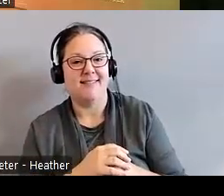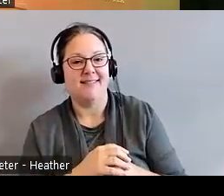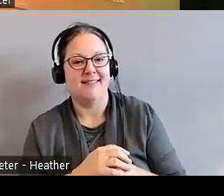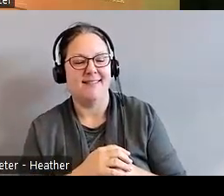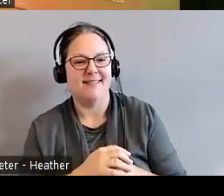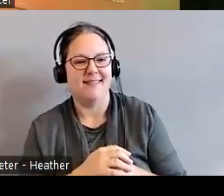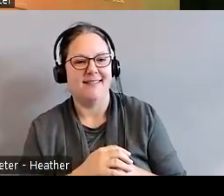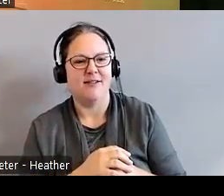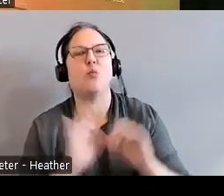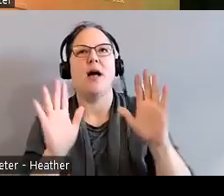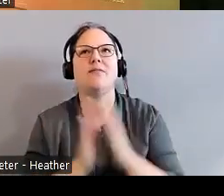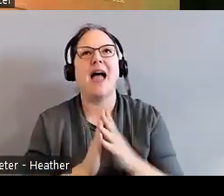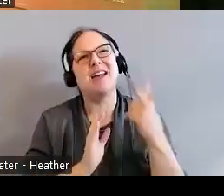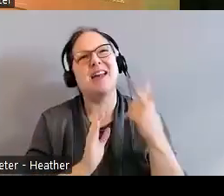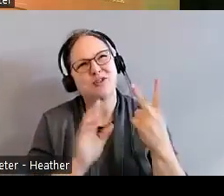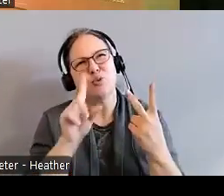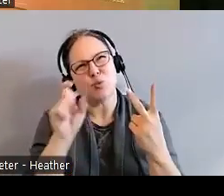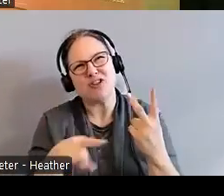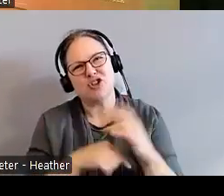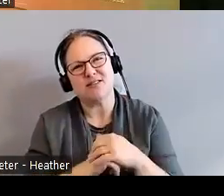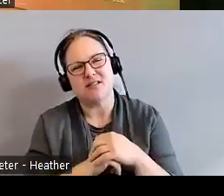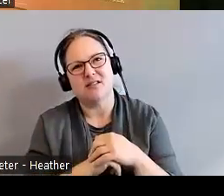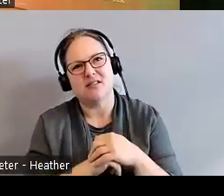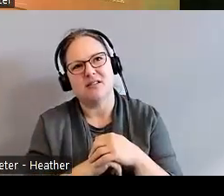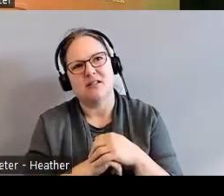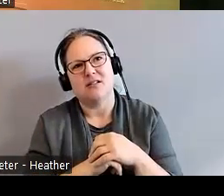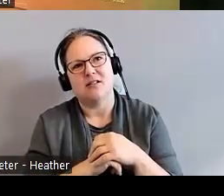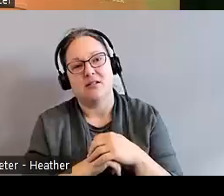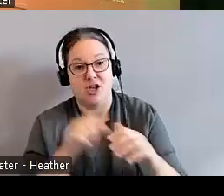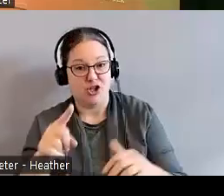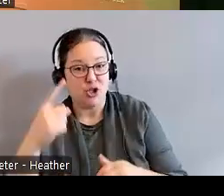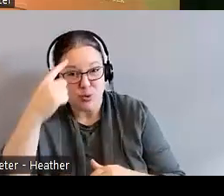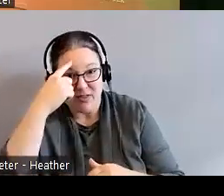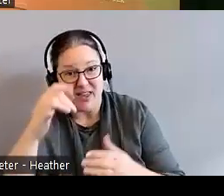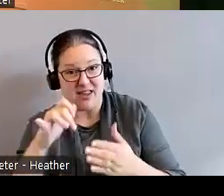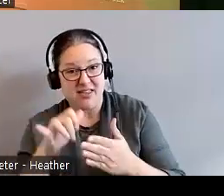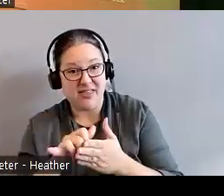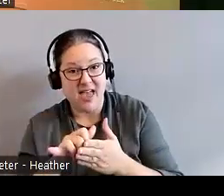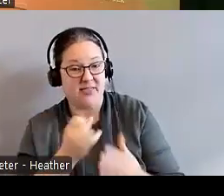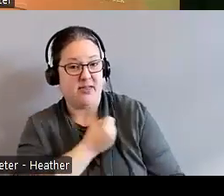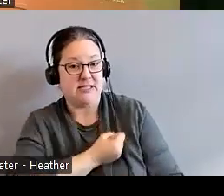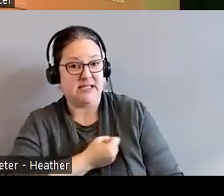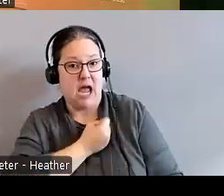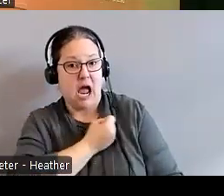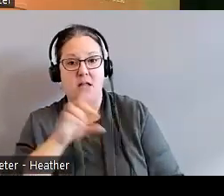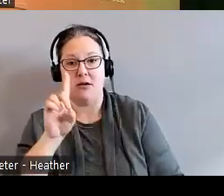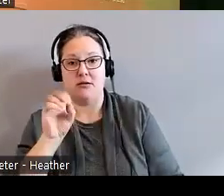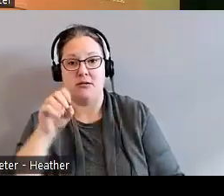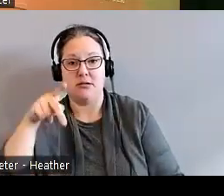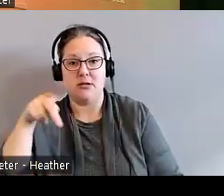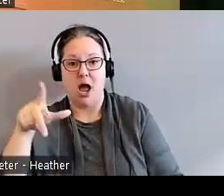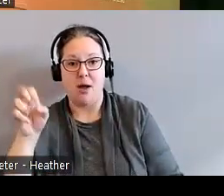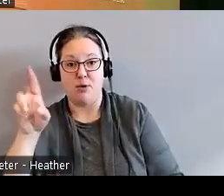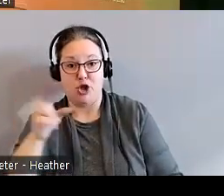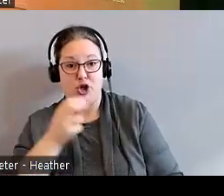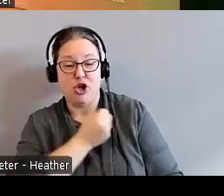two parts. One is, do you think that maybe the carotid Doppler doesn't give you the most accurate assessment of